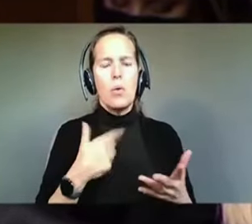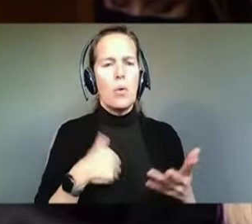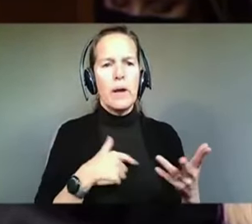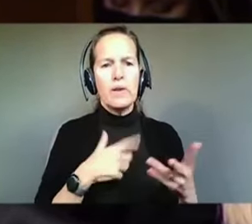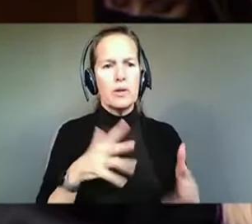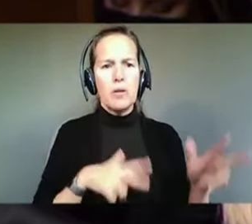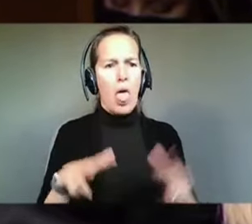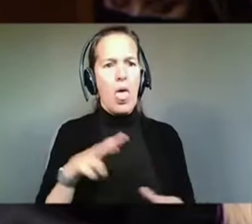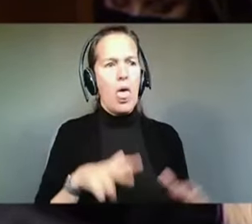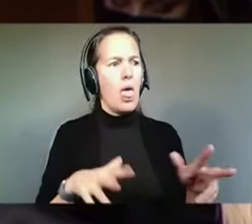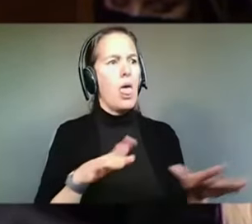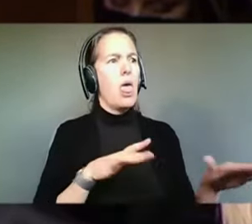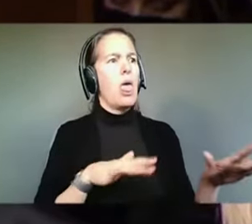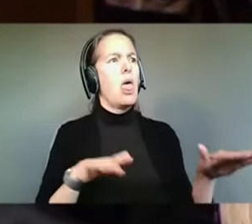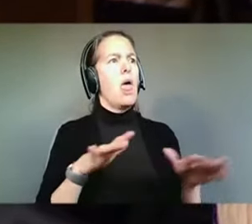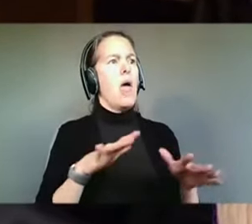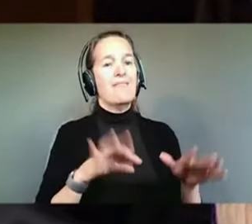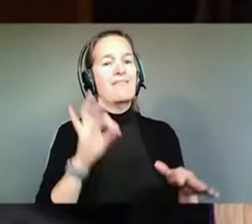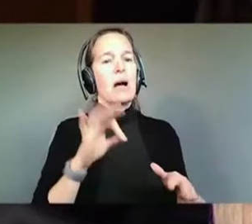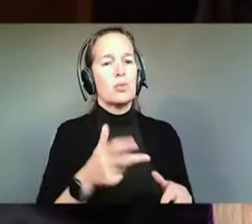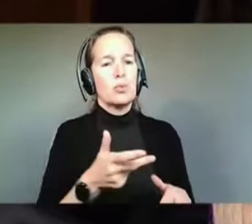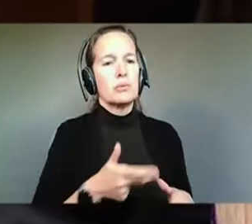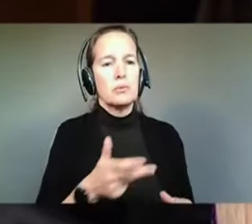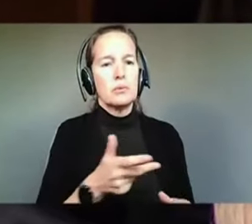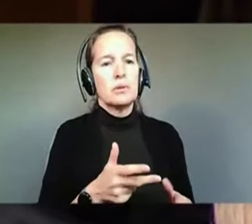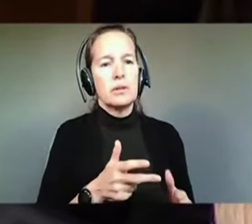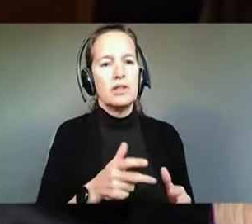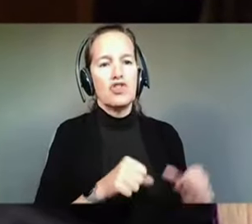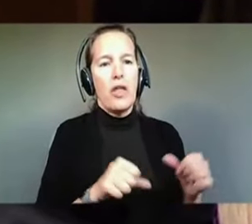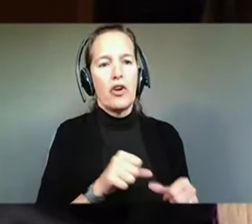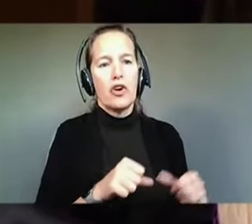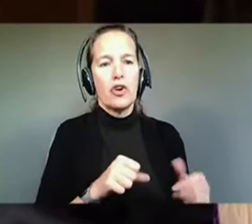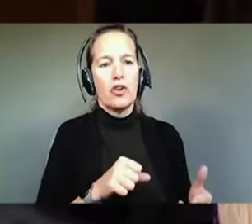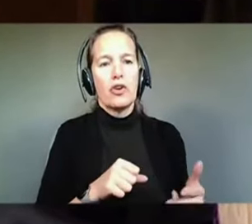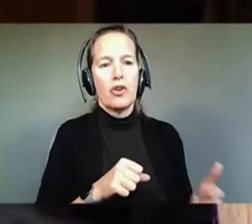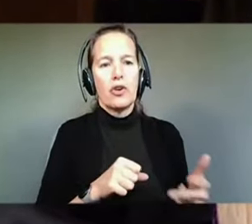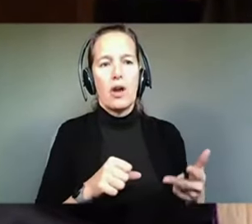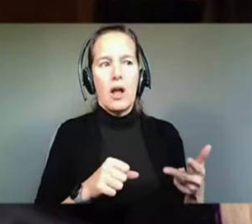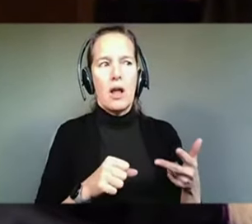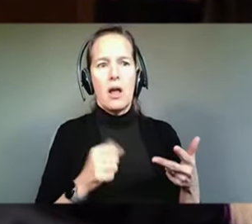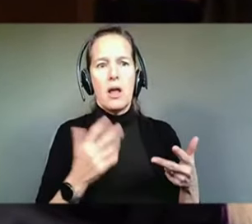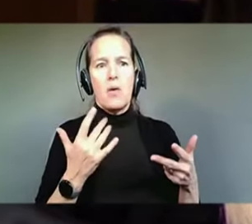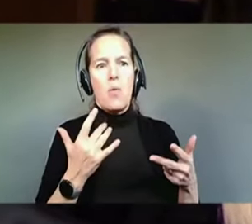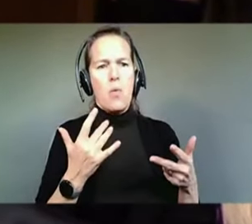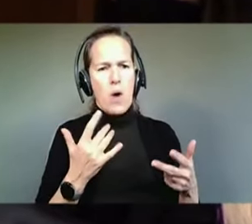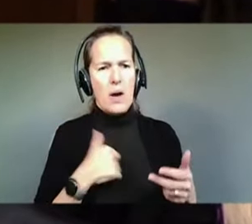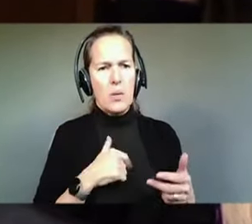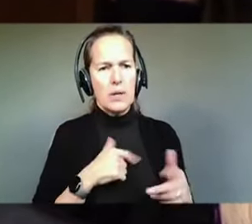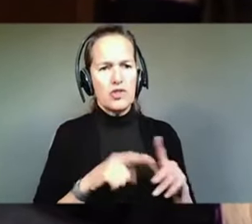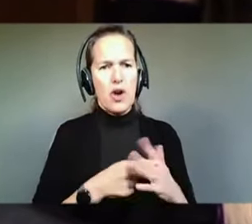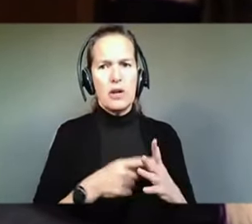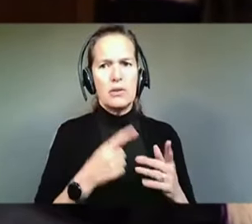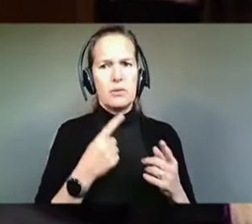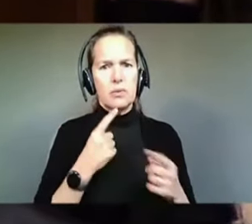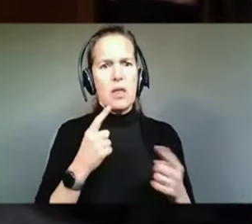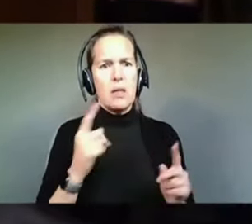our experiences. And I think the reason that we all started to be public about it is we didn't like that you weren't being